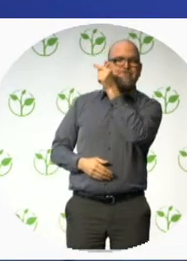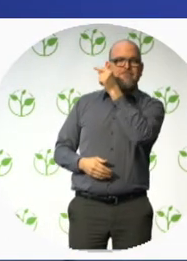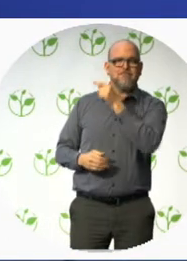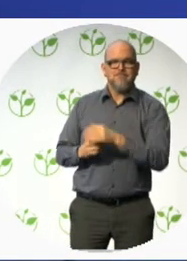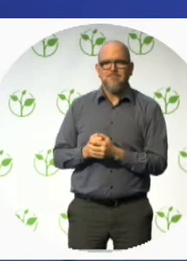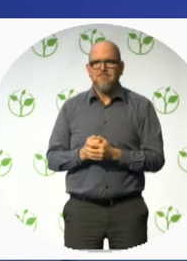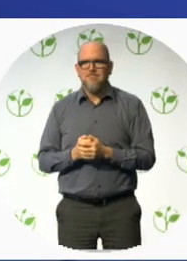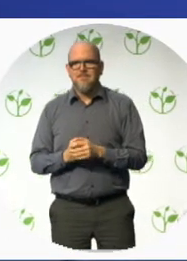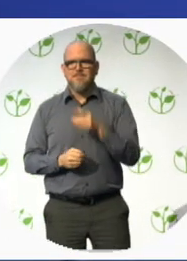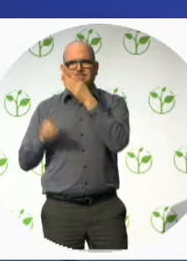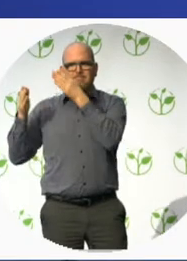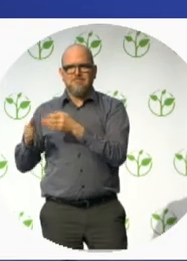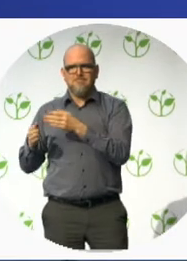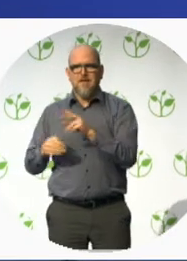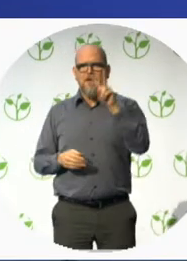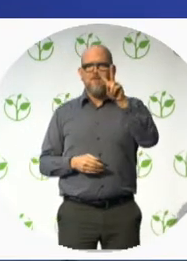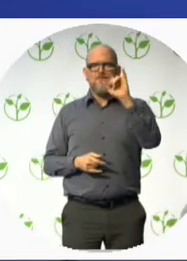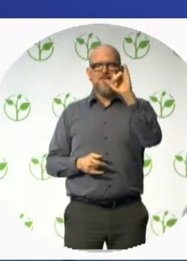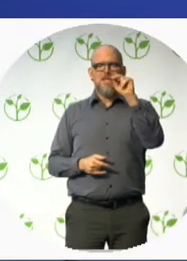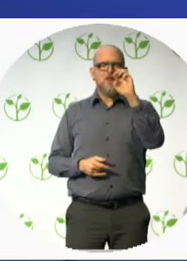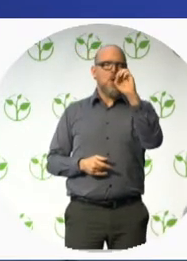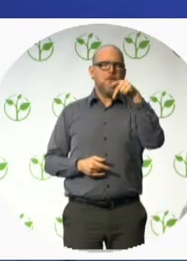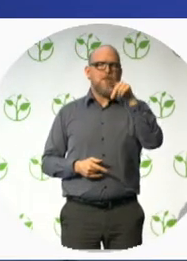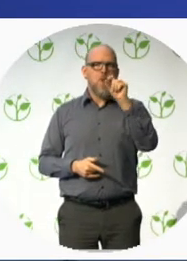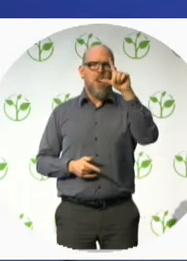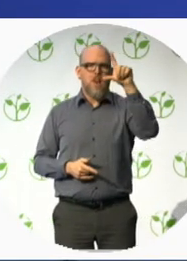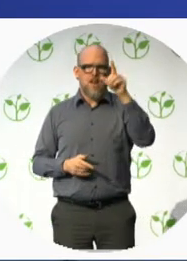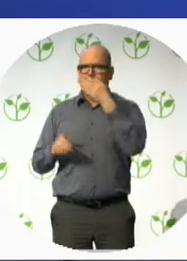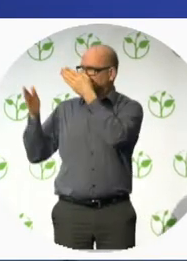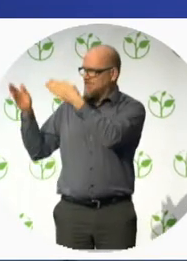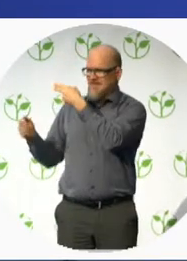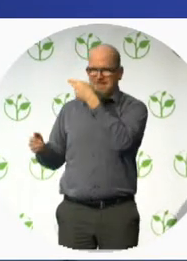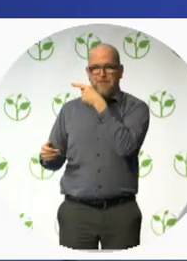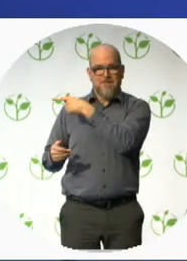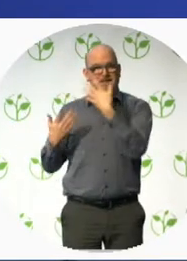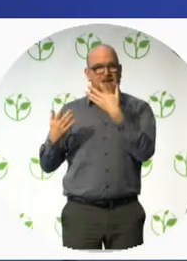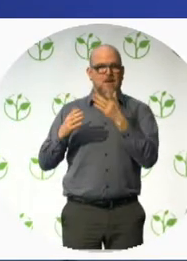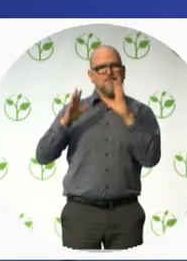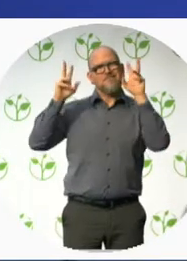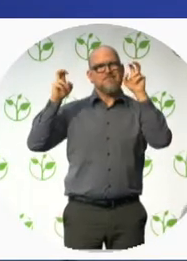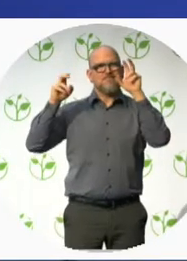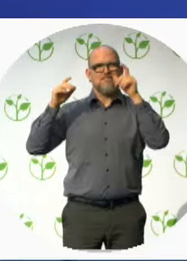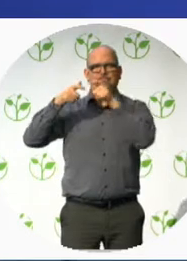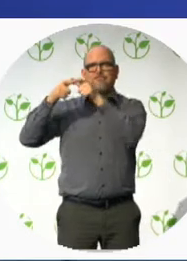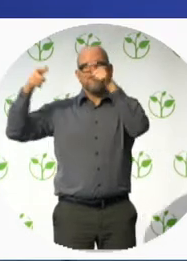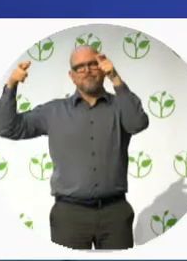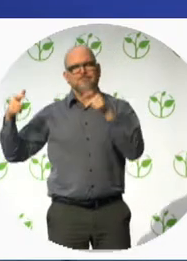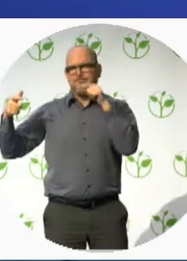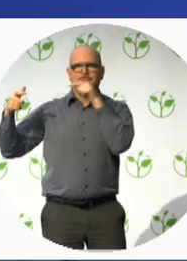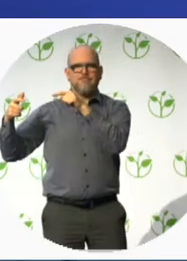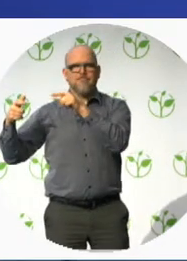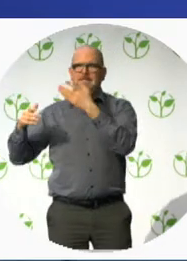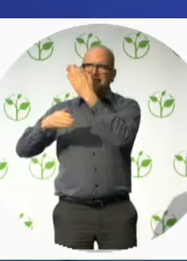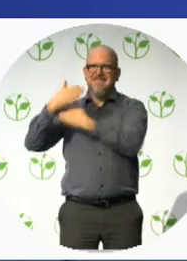Corinne, Dr. Vinopol, is president of the Institute for Disabilities Research and Training,